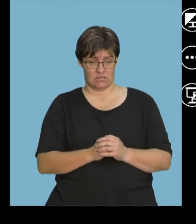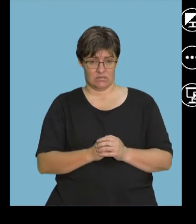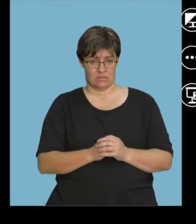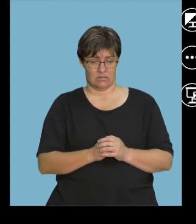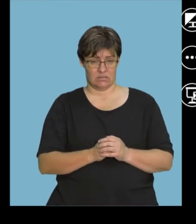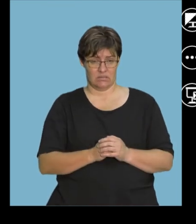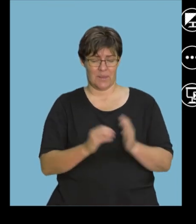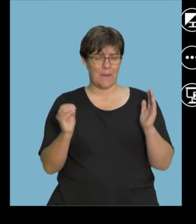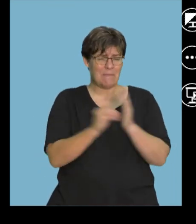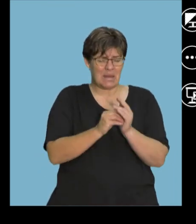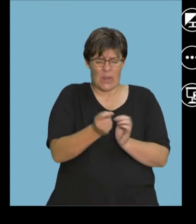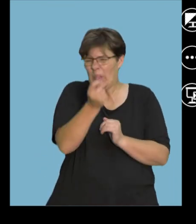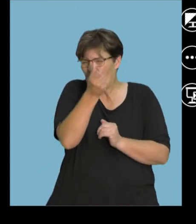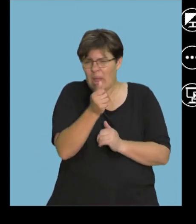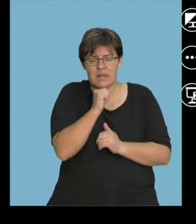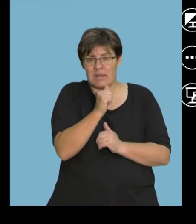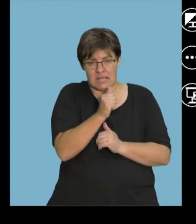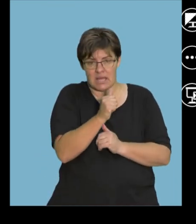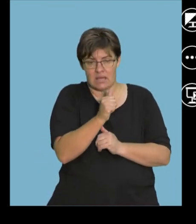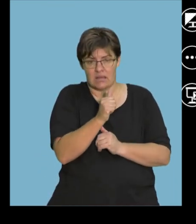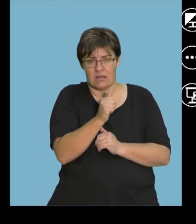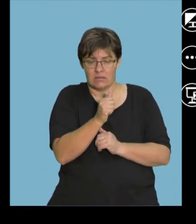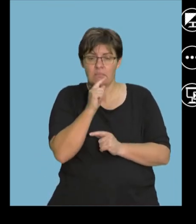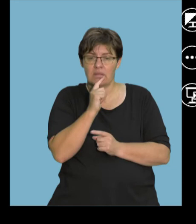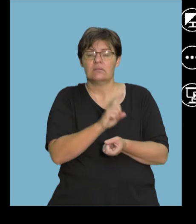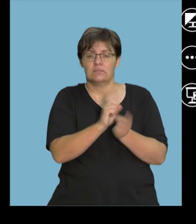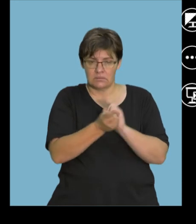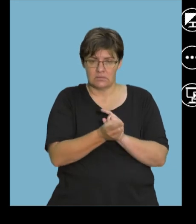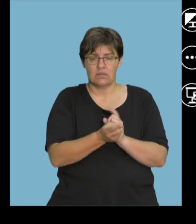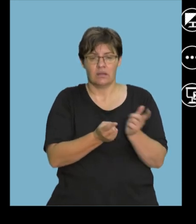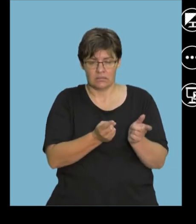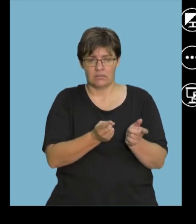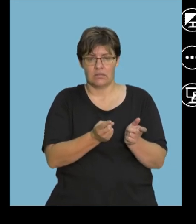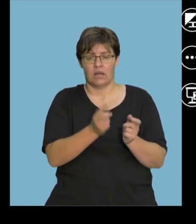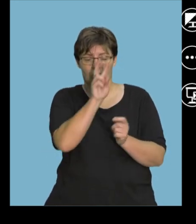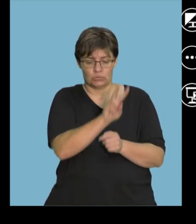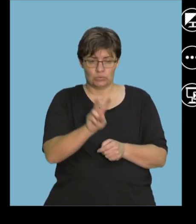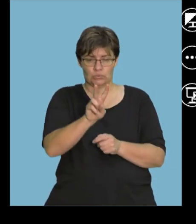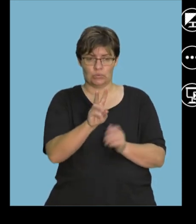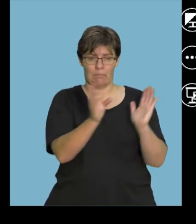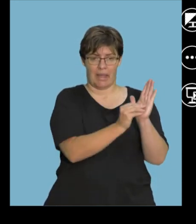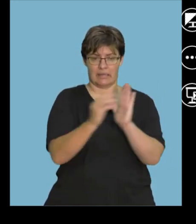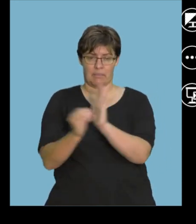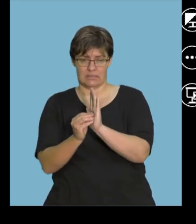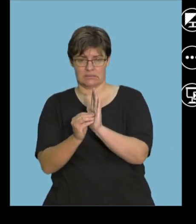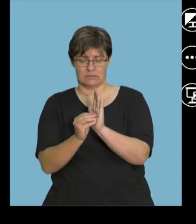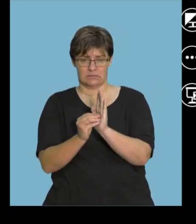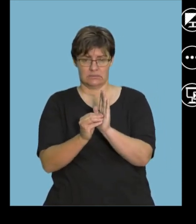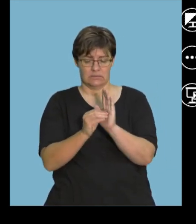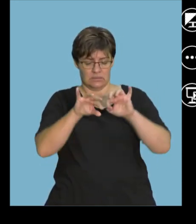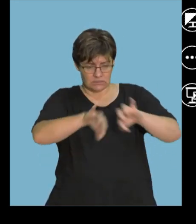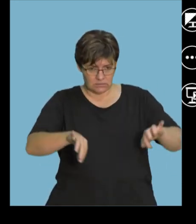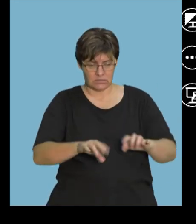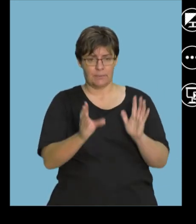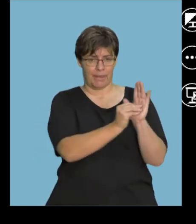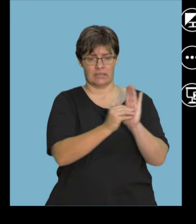it, every small magnet that is broken down becomes two magnets which are dipoles, okay? So